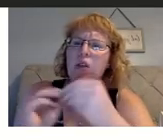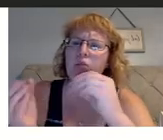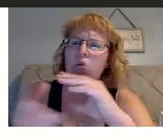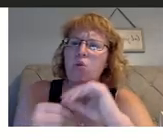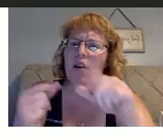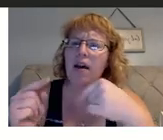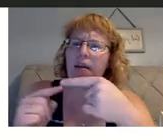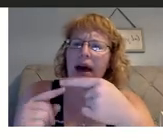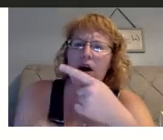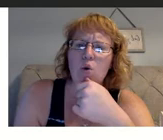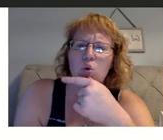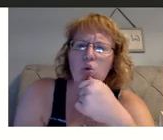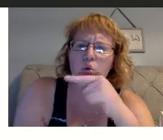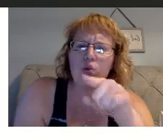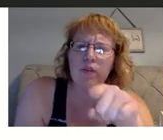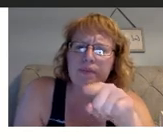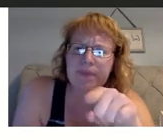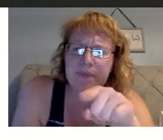about?